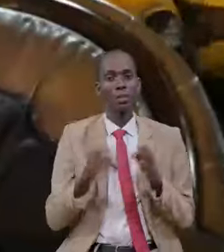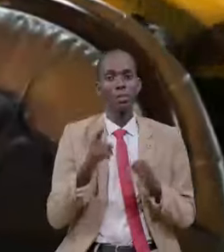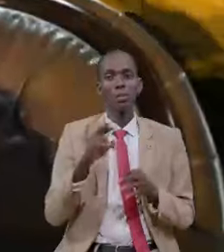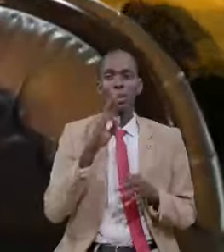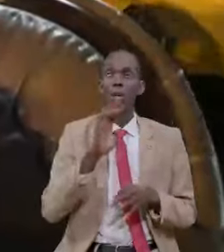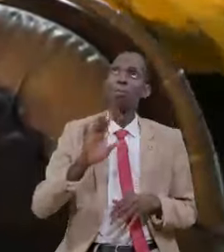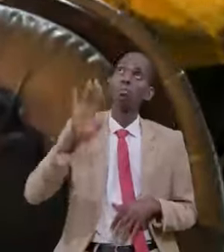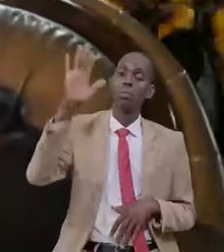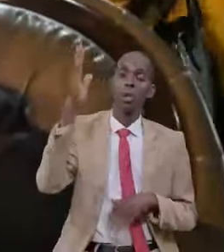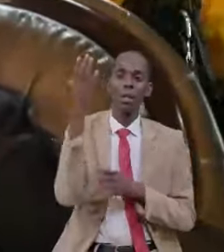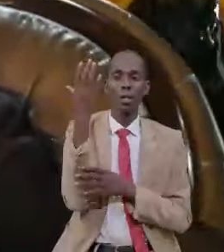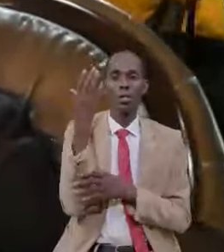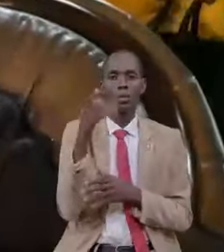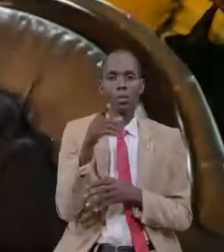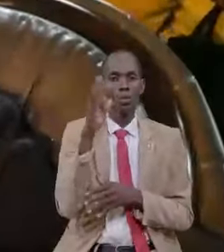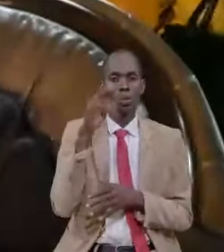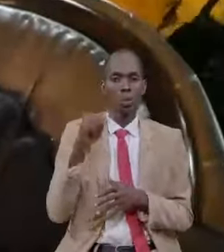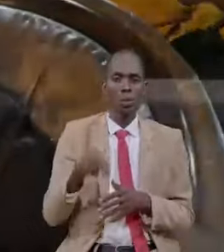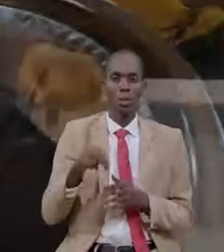hand, just